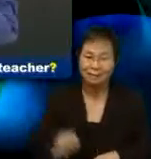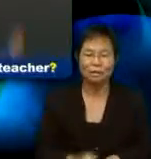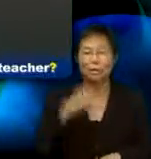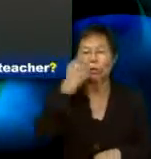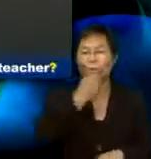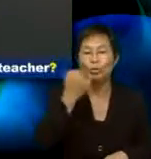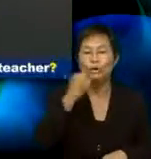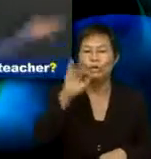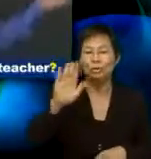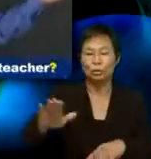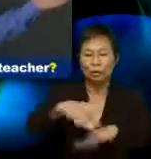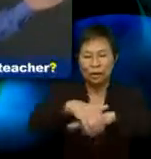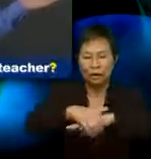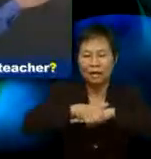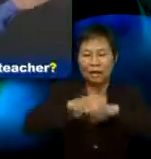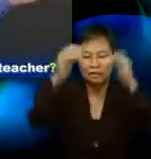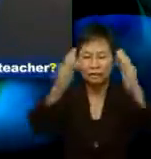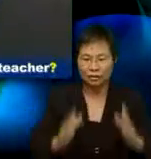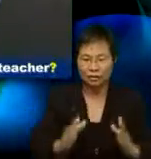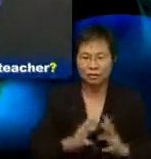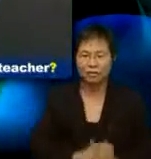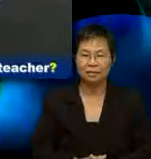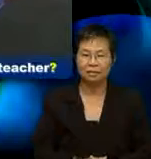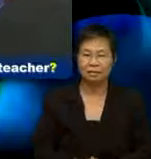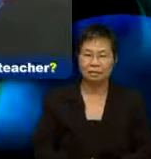Who is your English teacher?